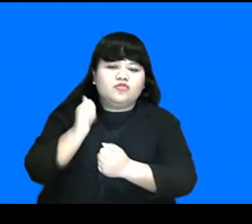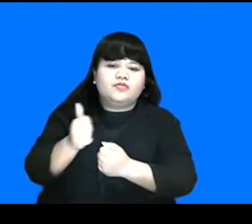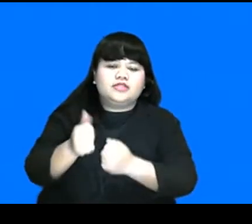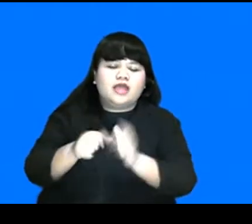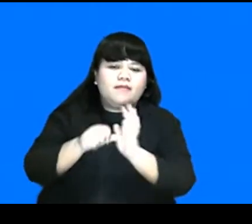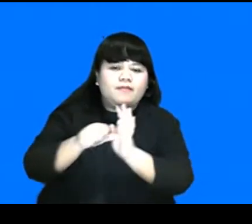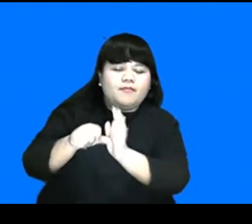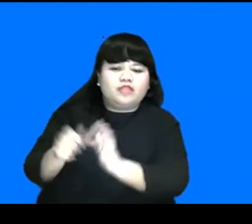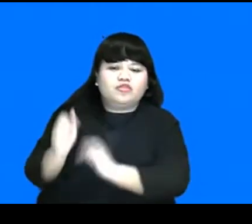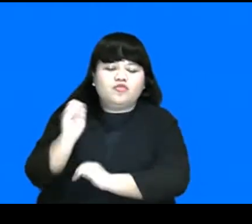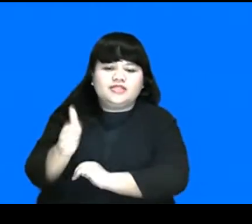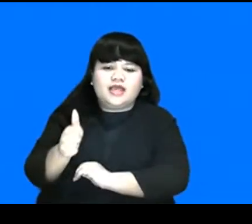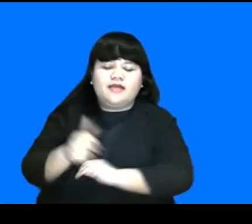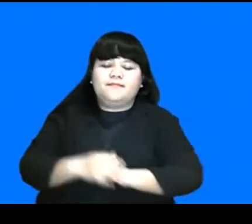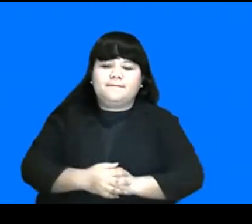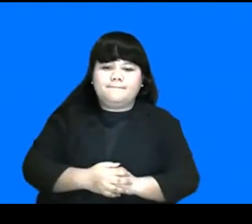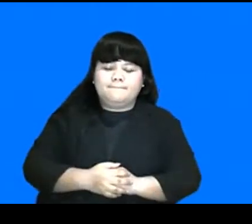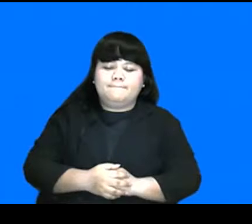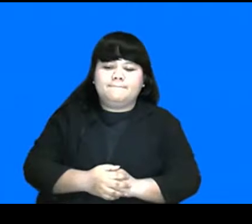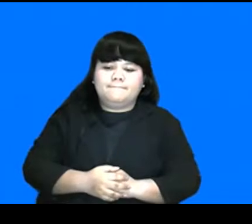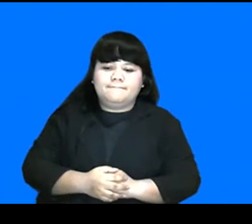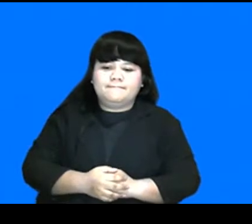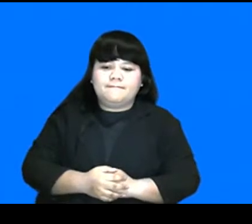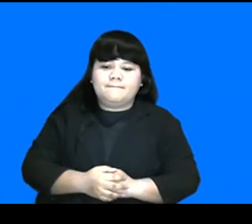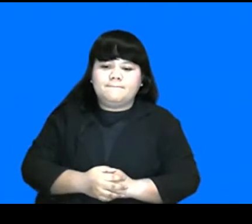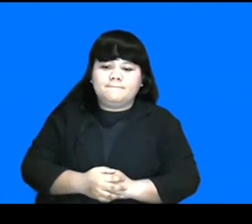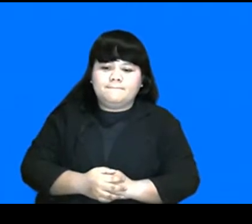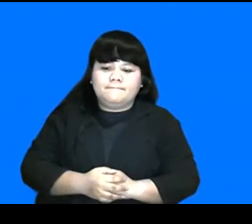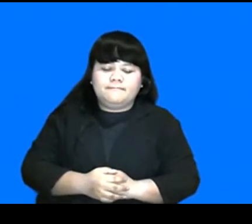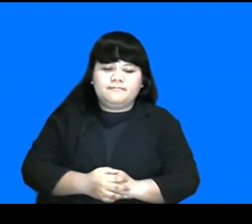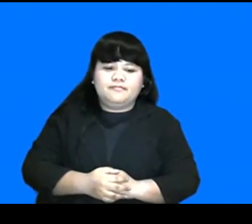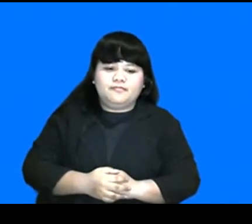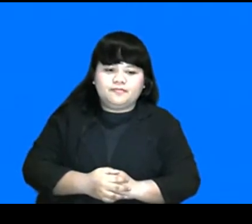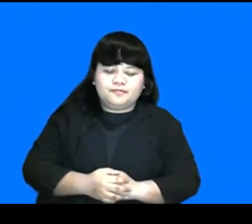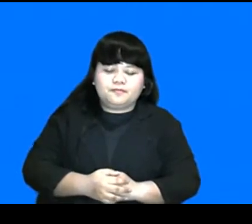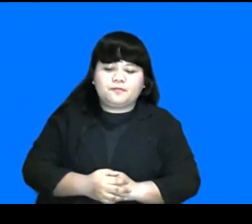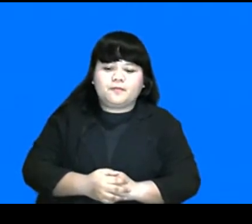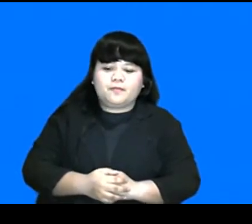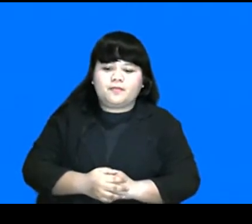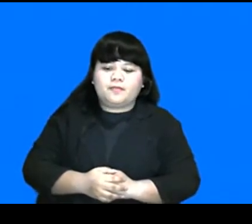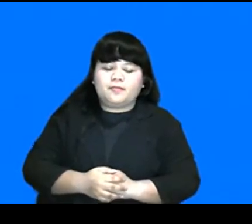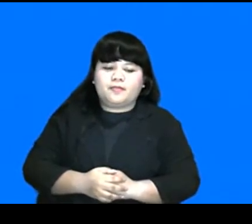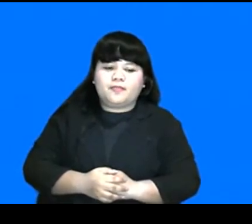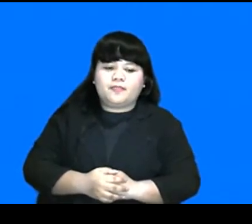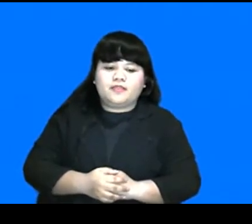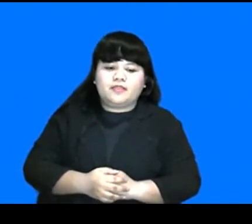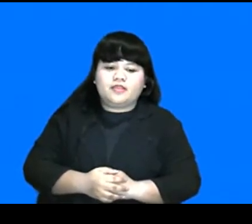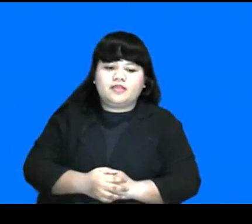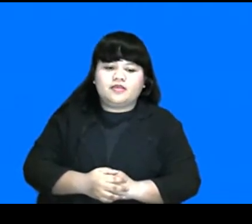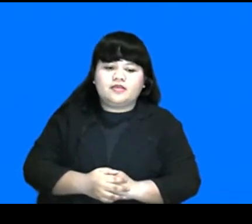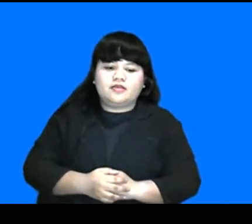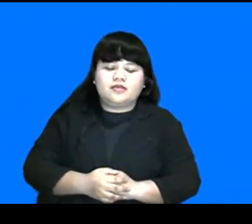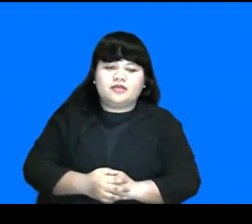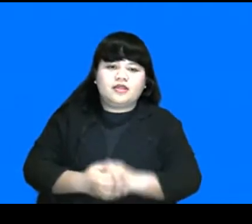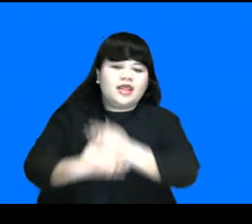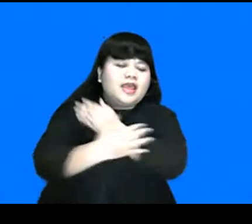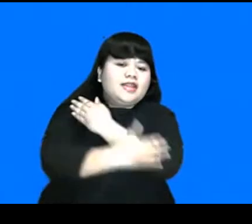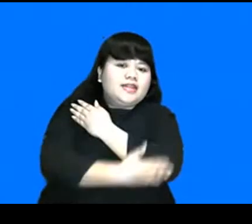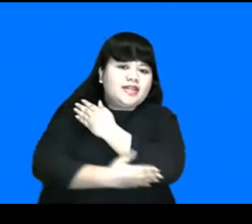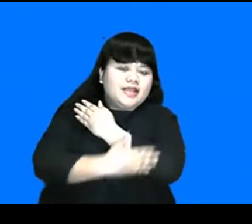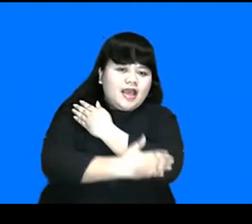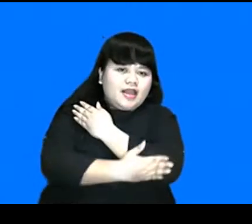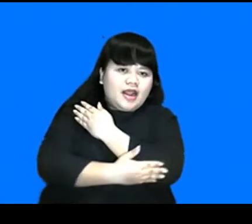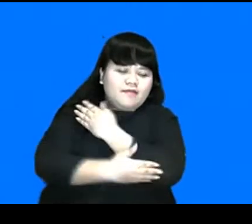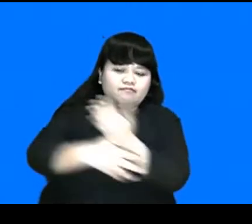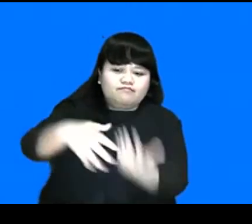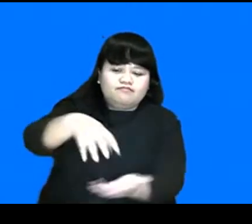countries congregation, they are far more scared and of recession than poorer countries. And